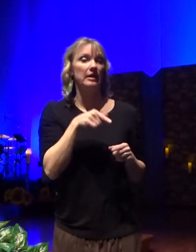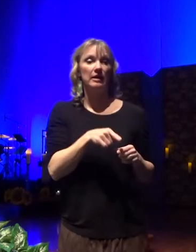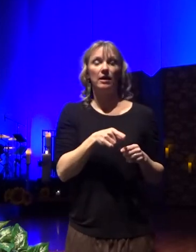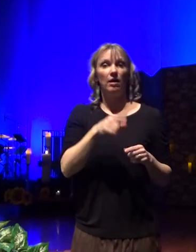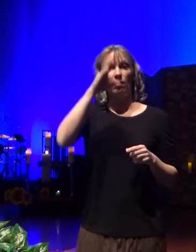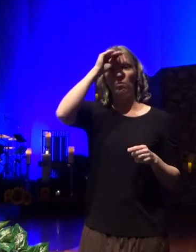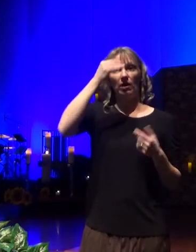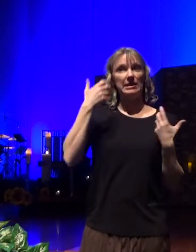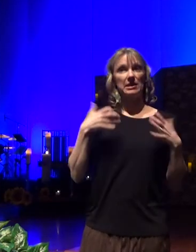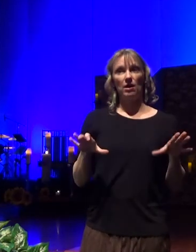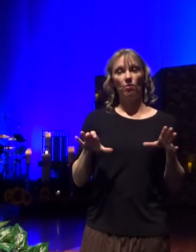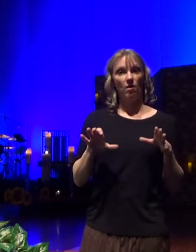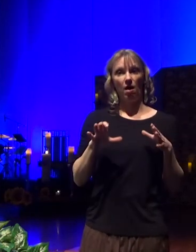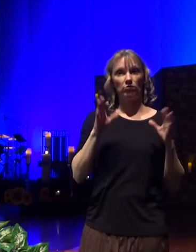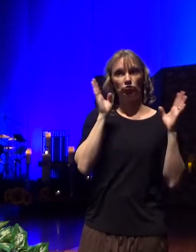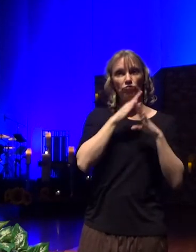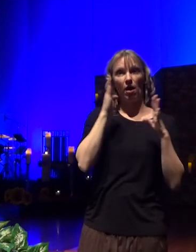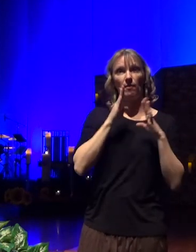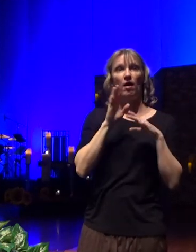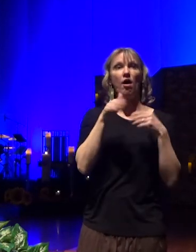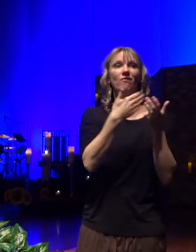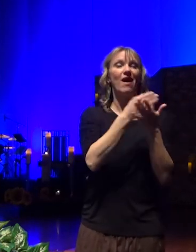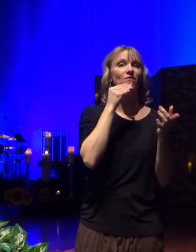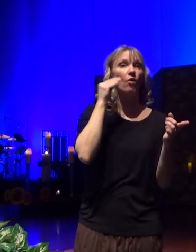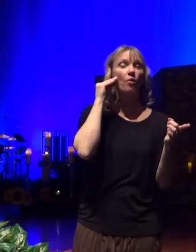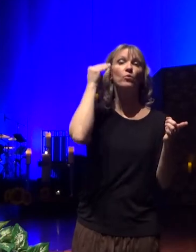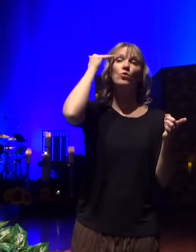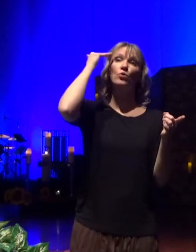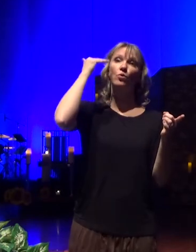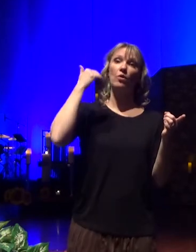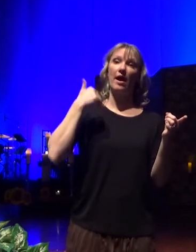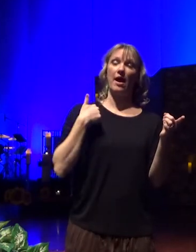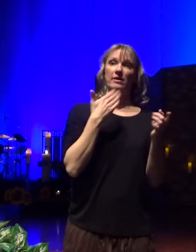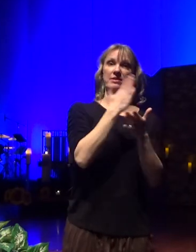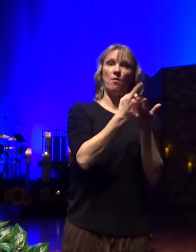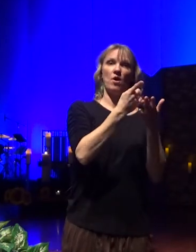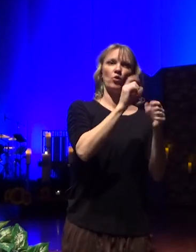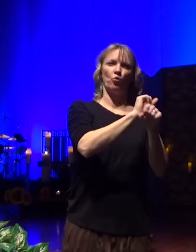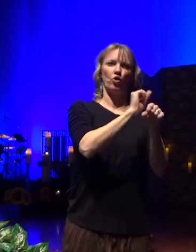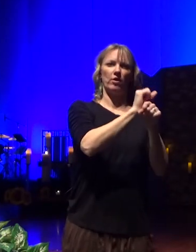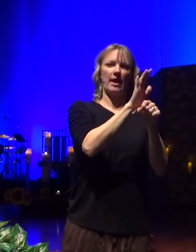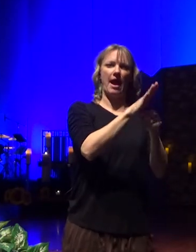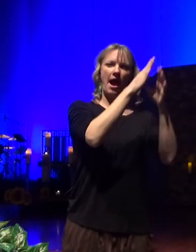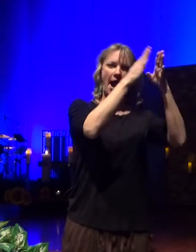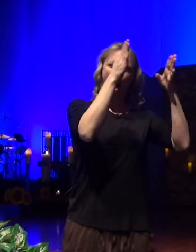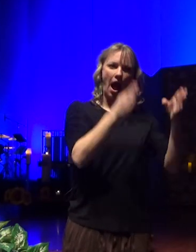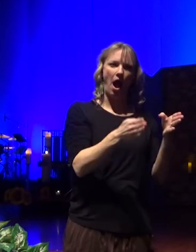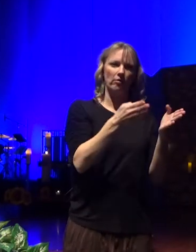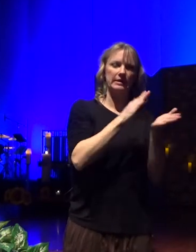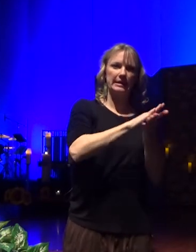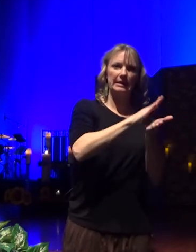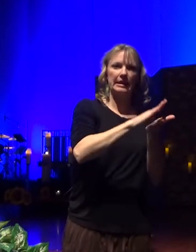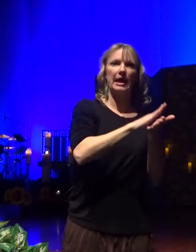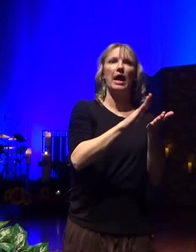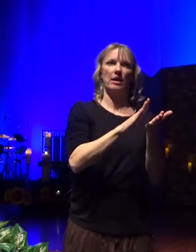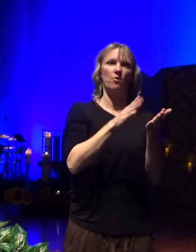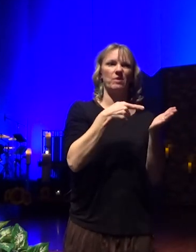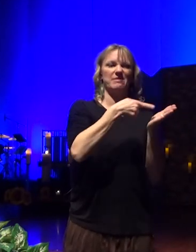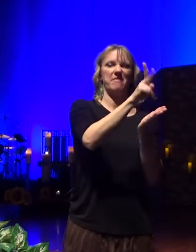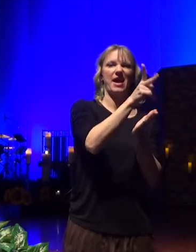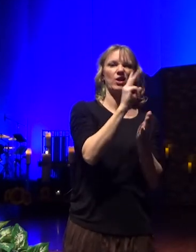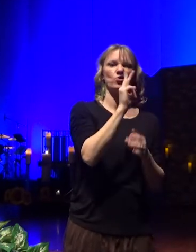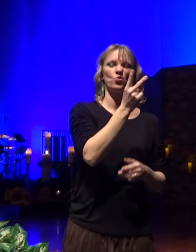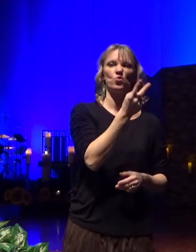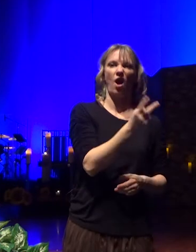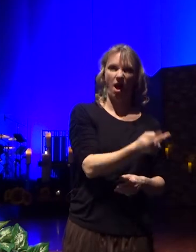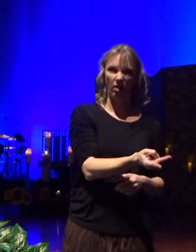Joseph didn't wanna get in trouble. And he went home and he knew there was a housekeeper in the house named Pearl, and he knew that she got paid $2 every time